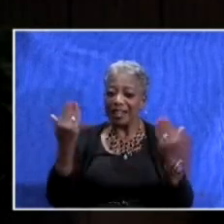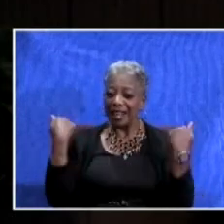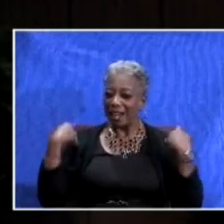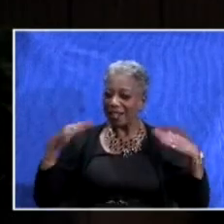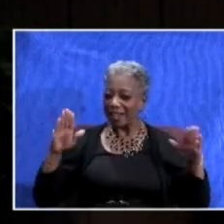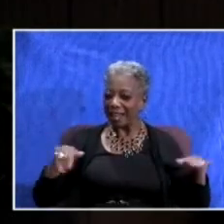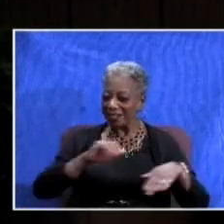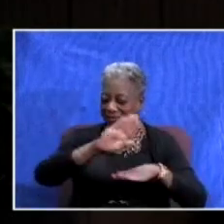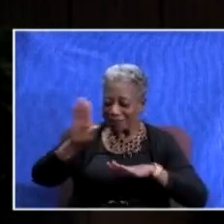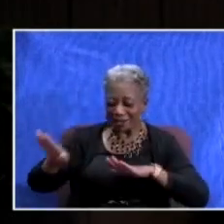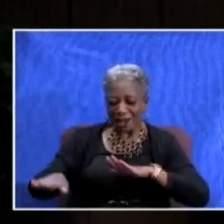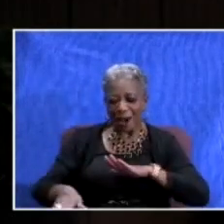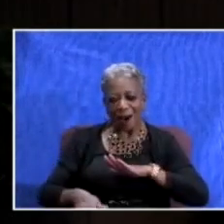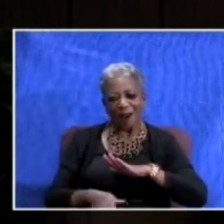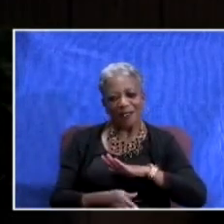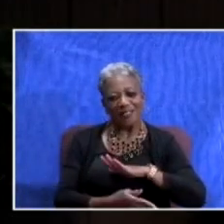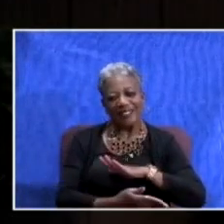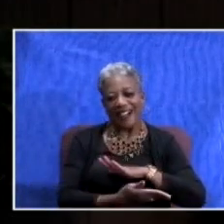day.